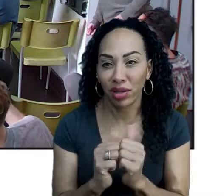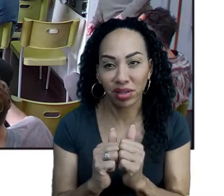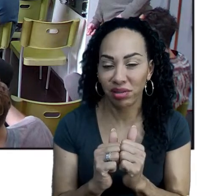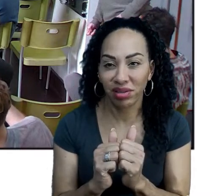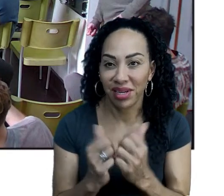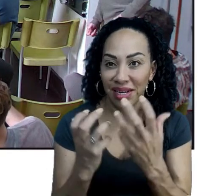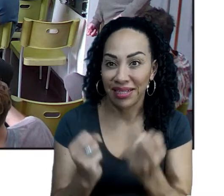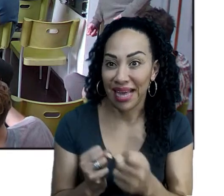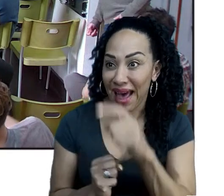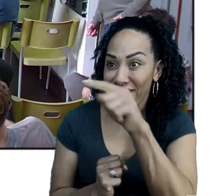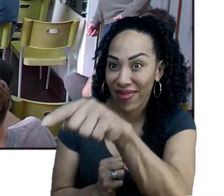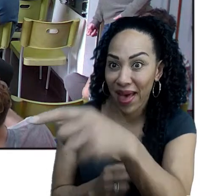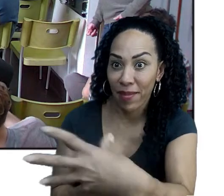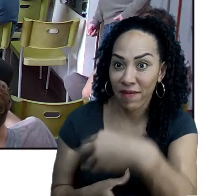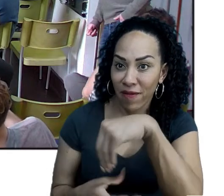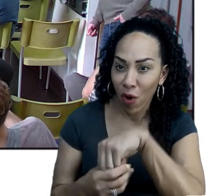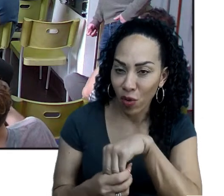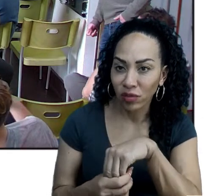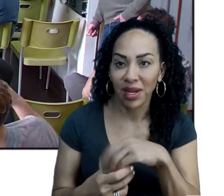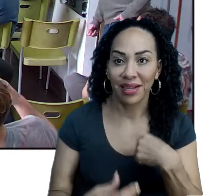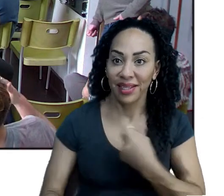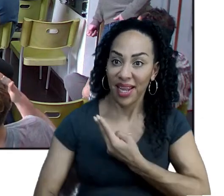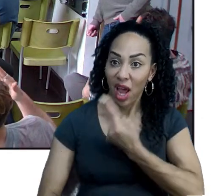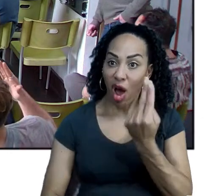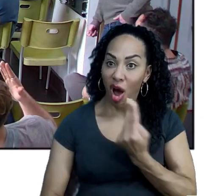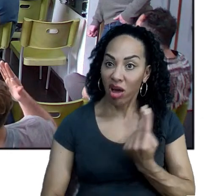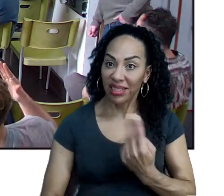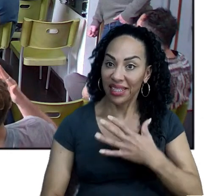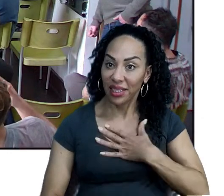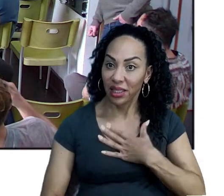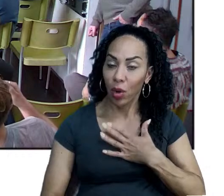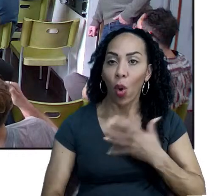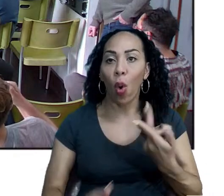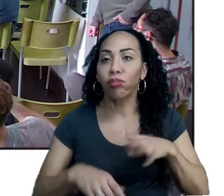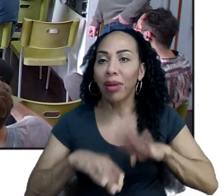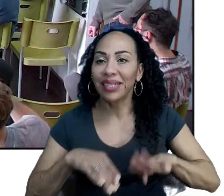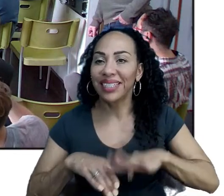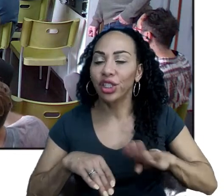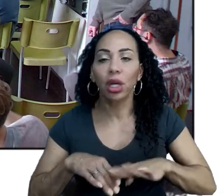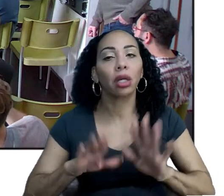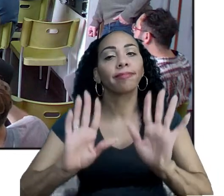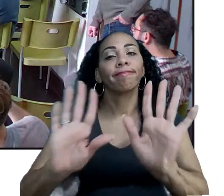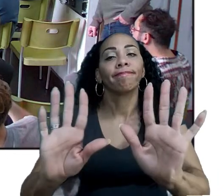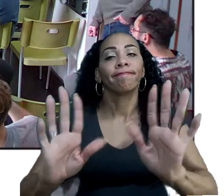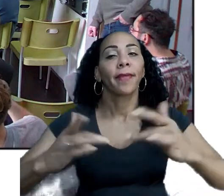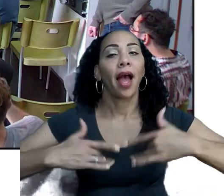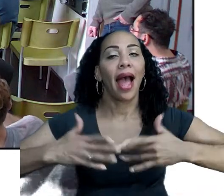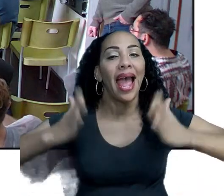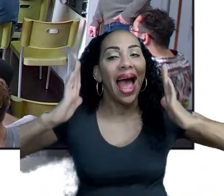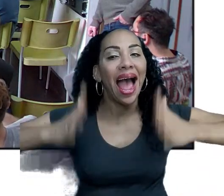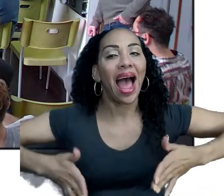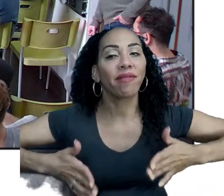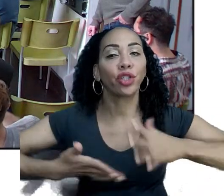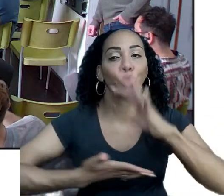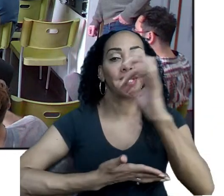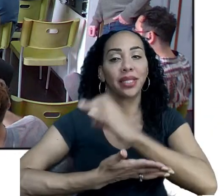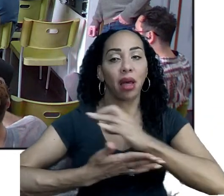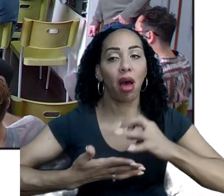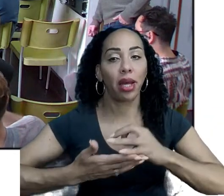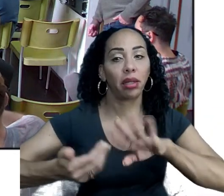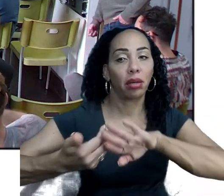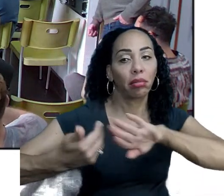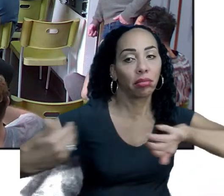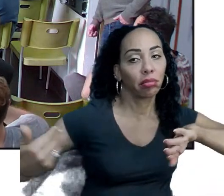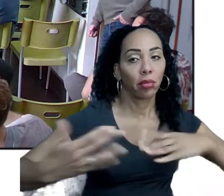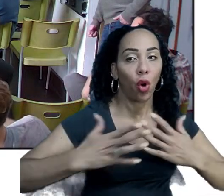the artistic facilitator or the practitioner, there comes a point where you have to either design in a break or you